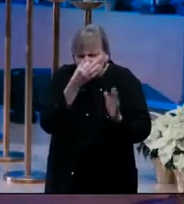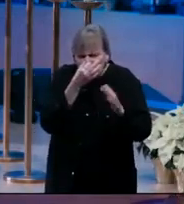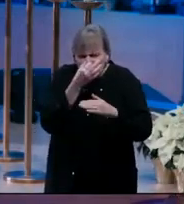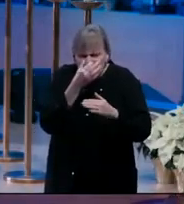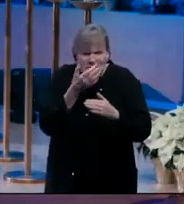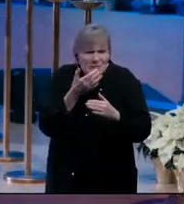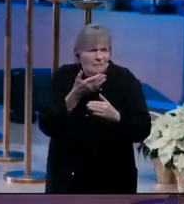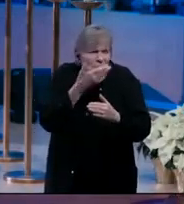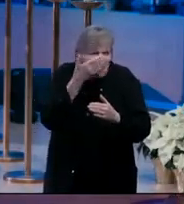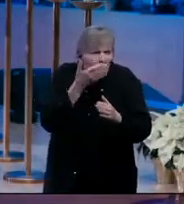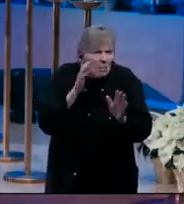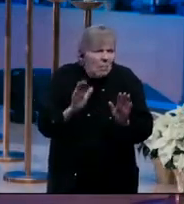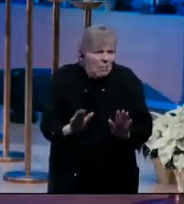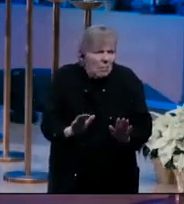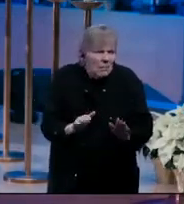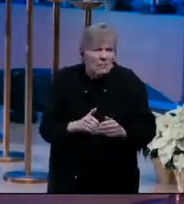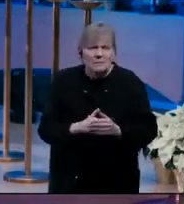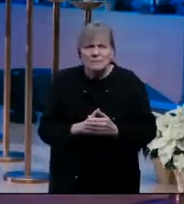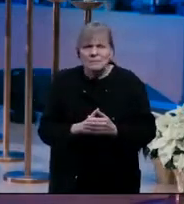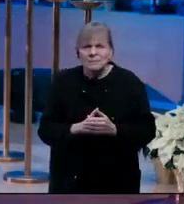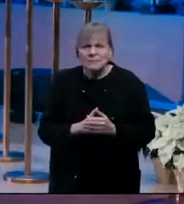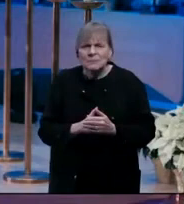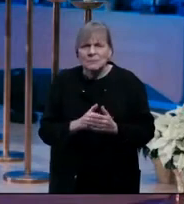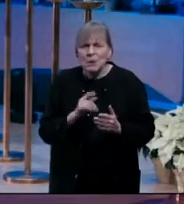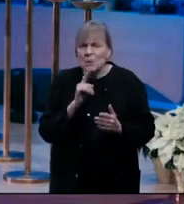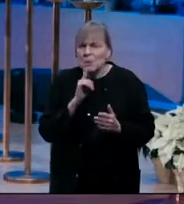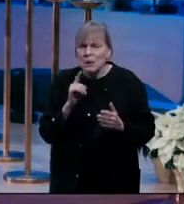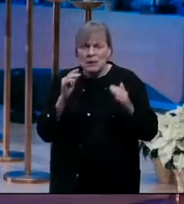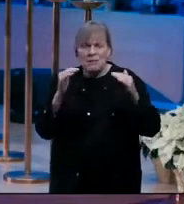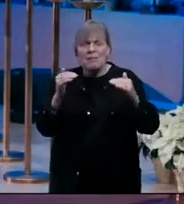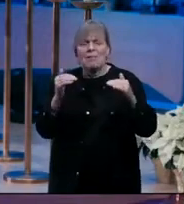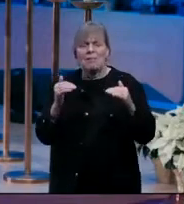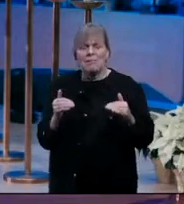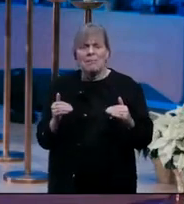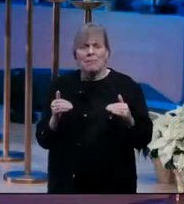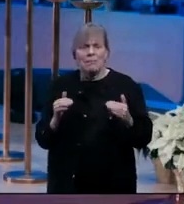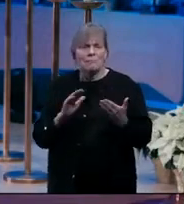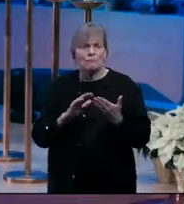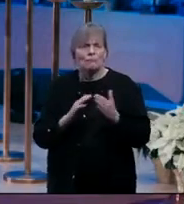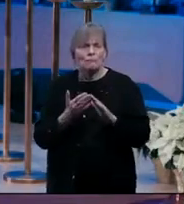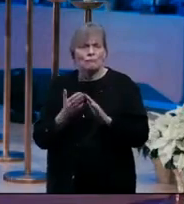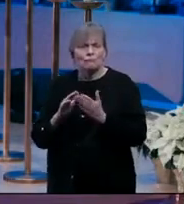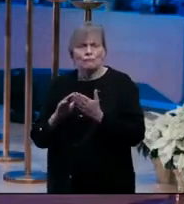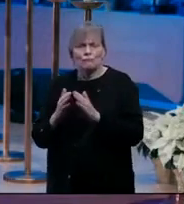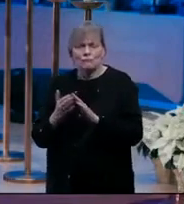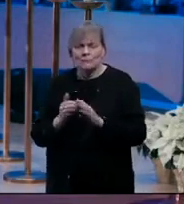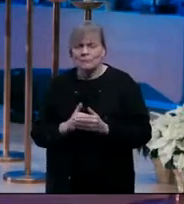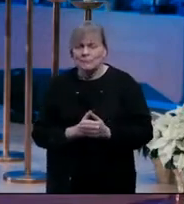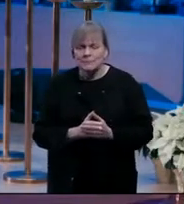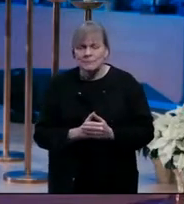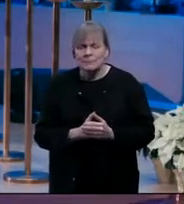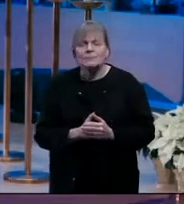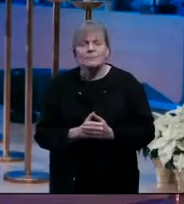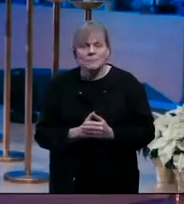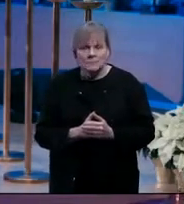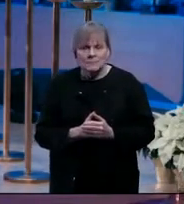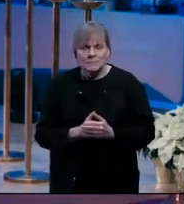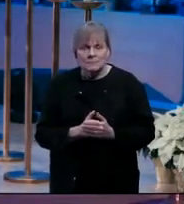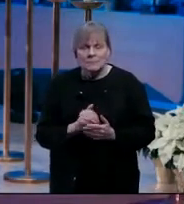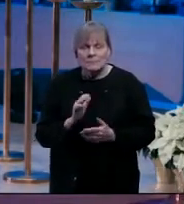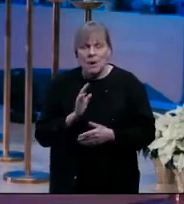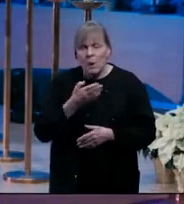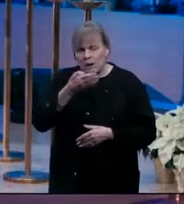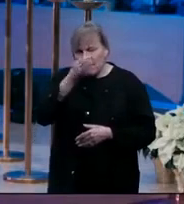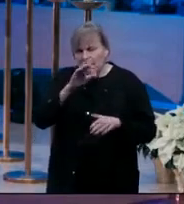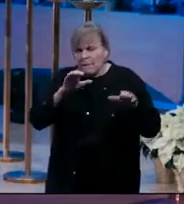was going on through the city. And so it was a very lowly place. And this shows us something about how our